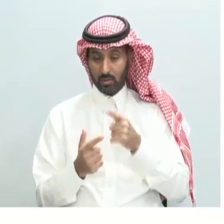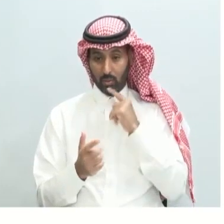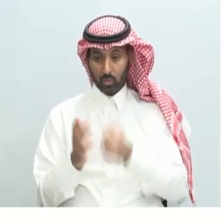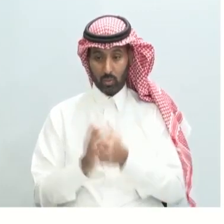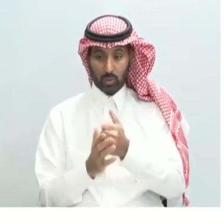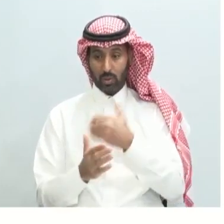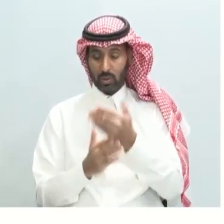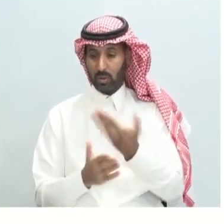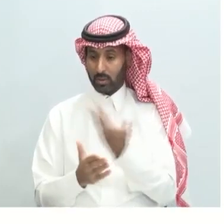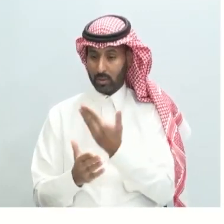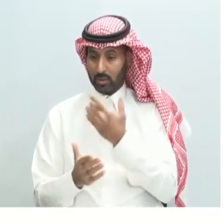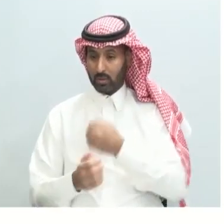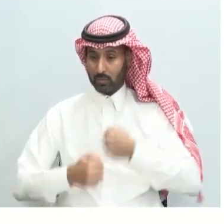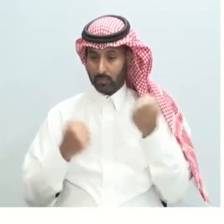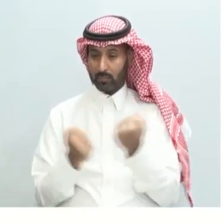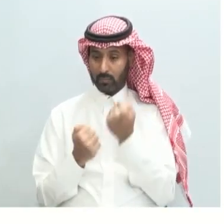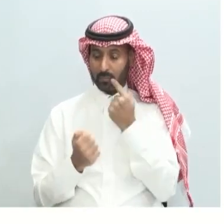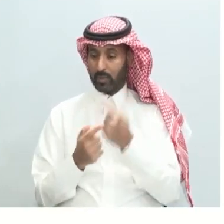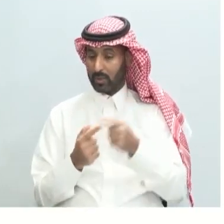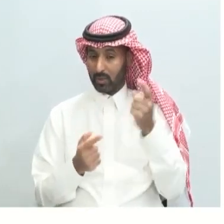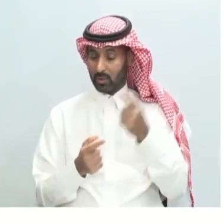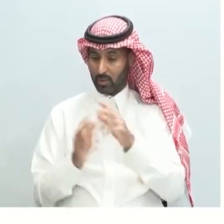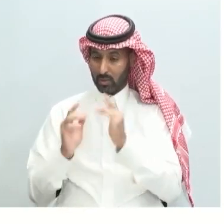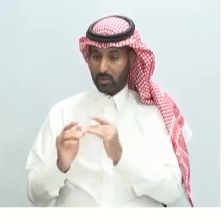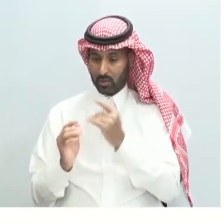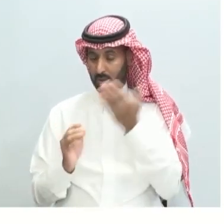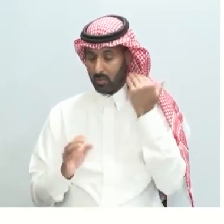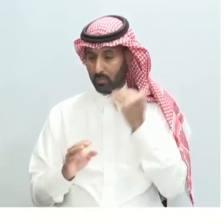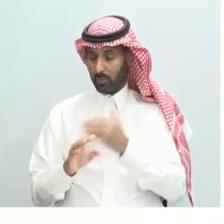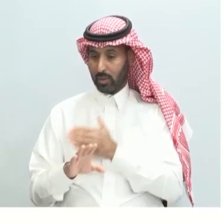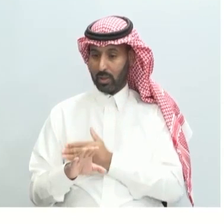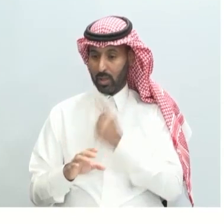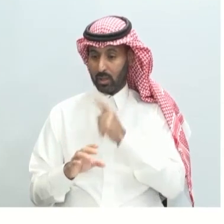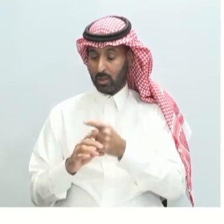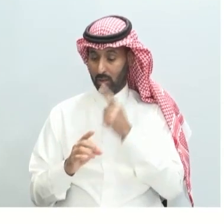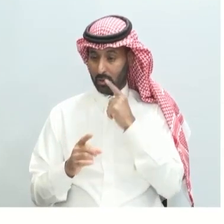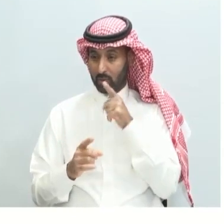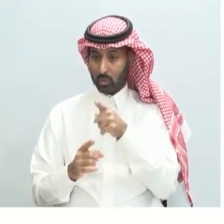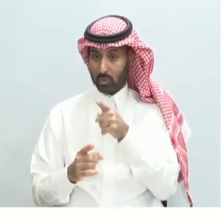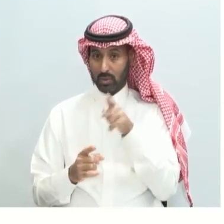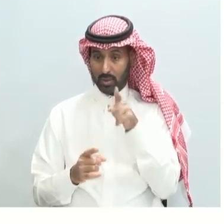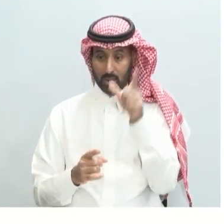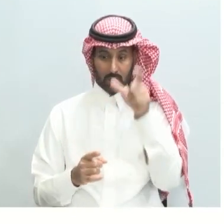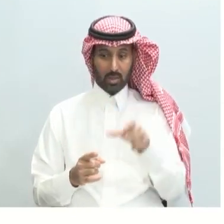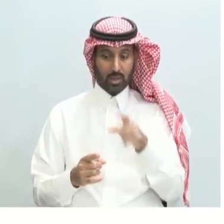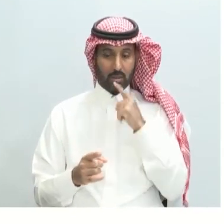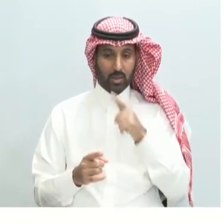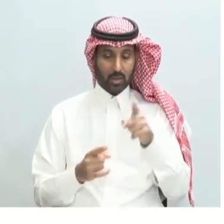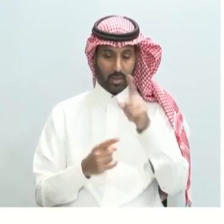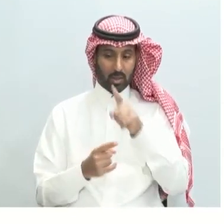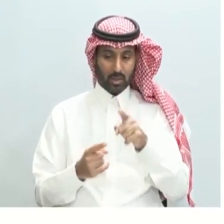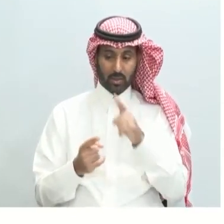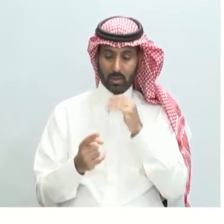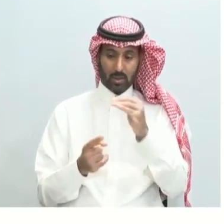can read and practice the early to bed chant by yourself, and also to ask and answer questions